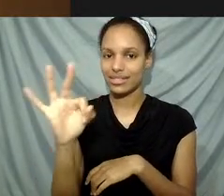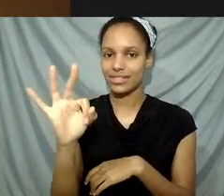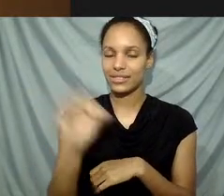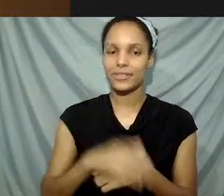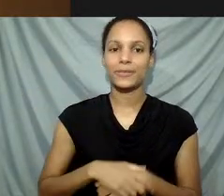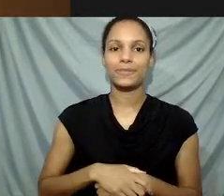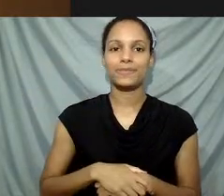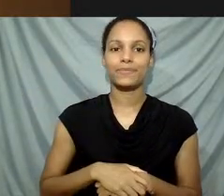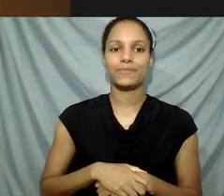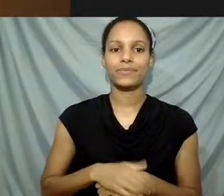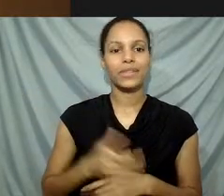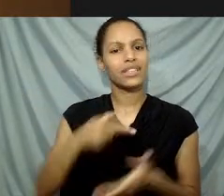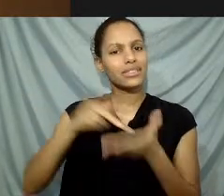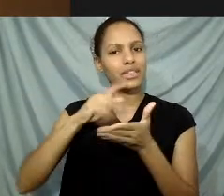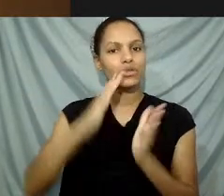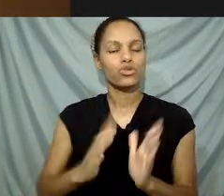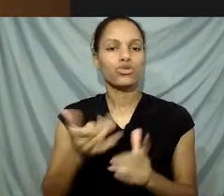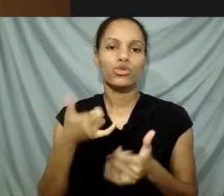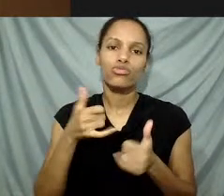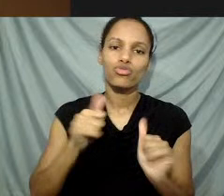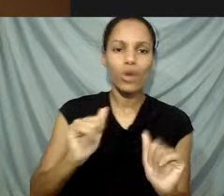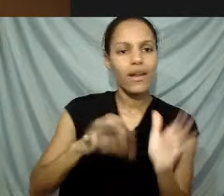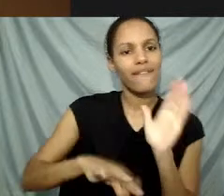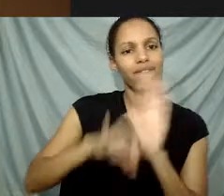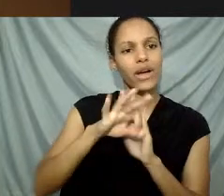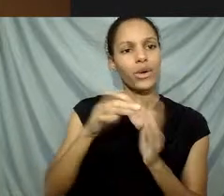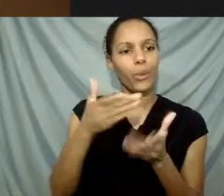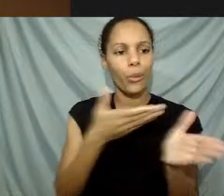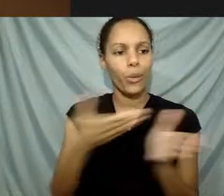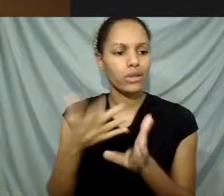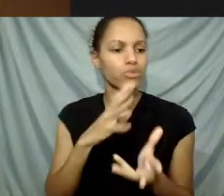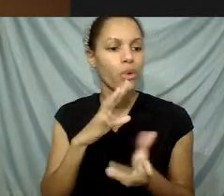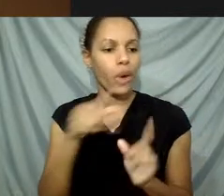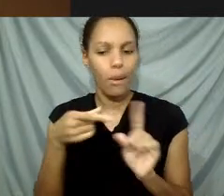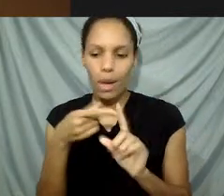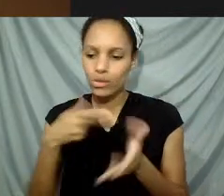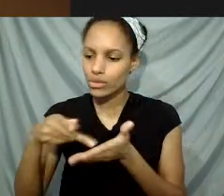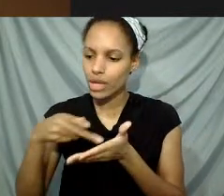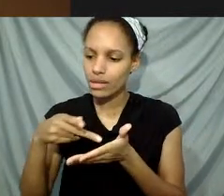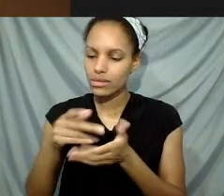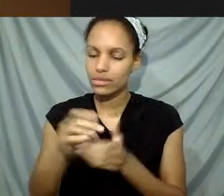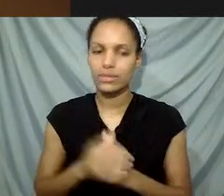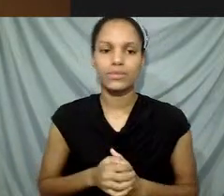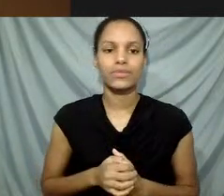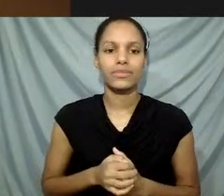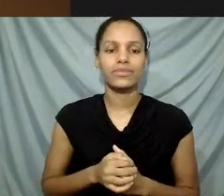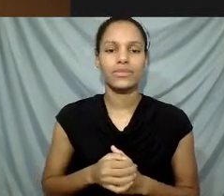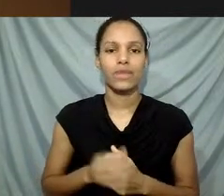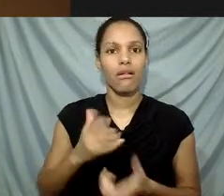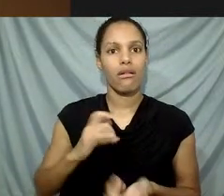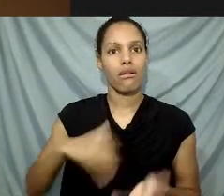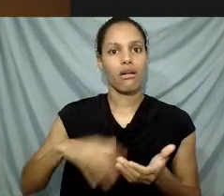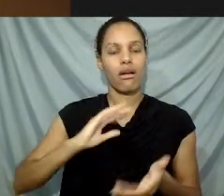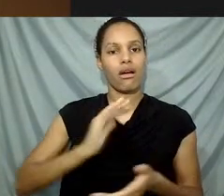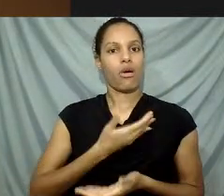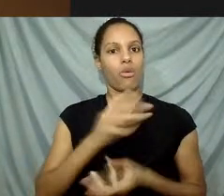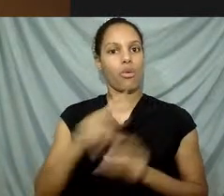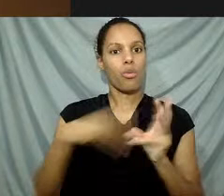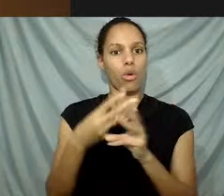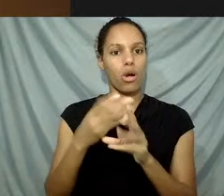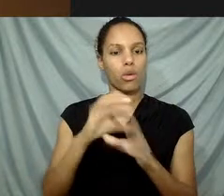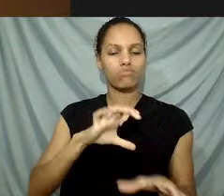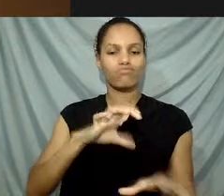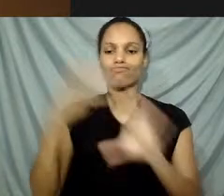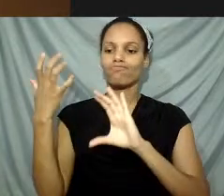to talk about life during this time. Our world was further turned upside down after horrible events